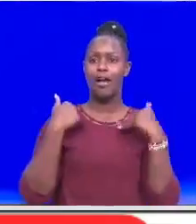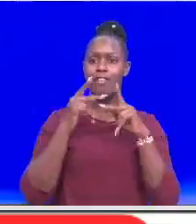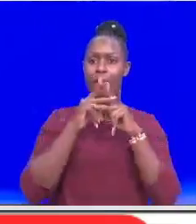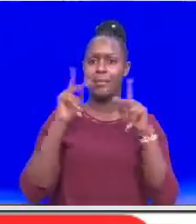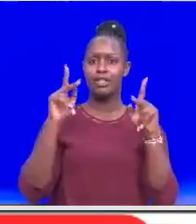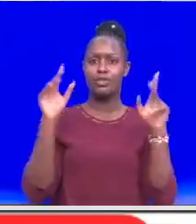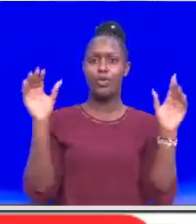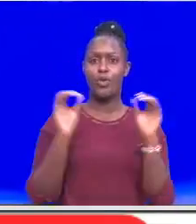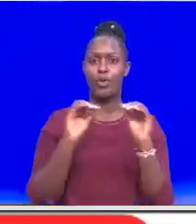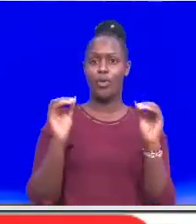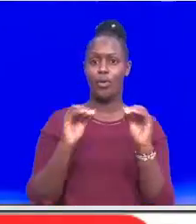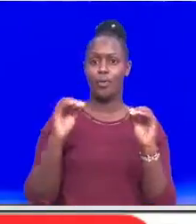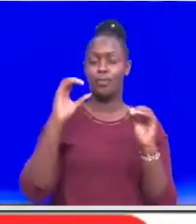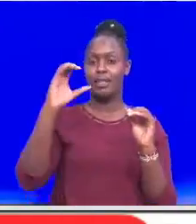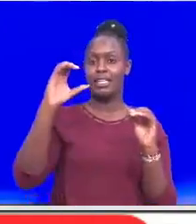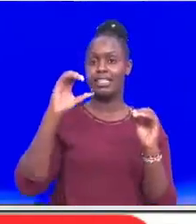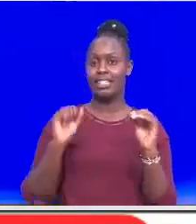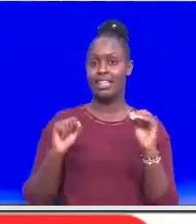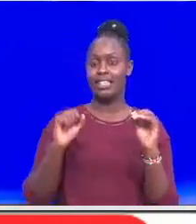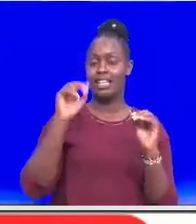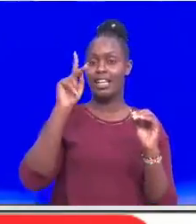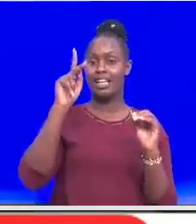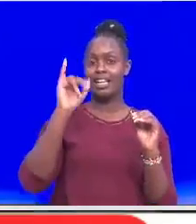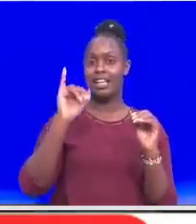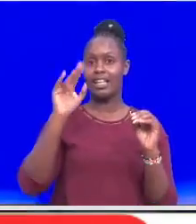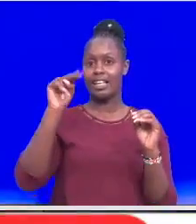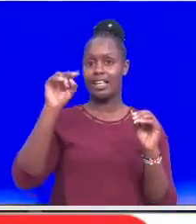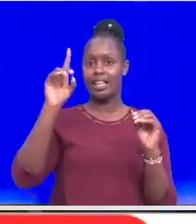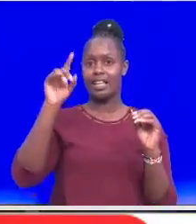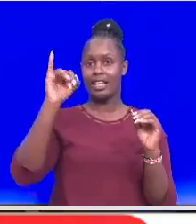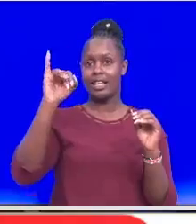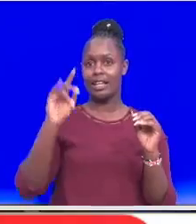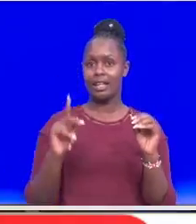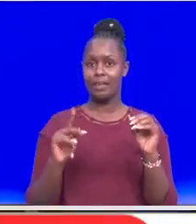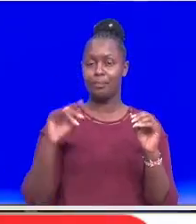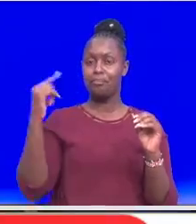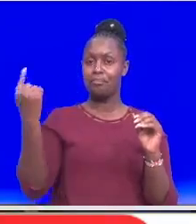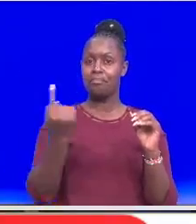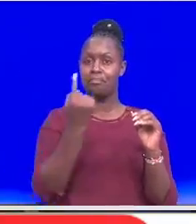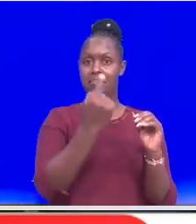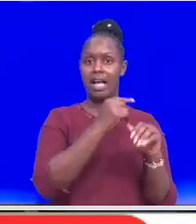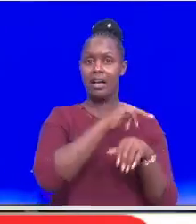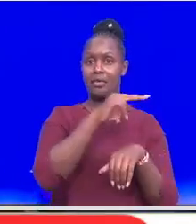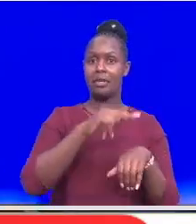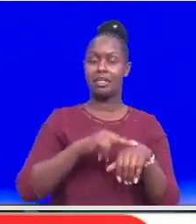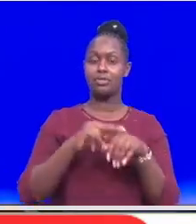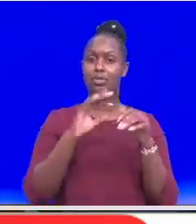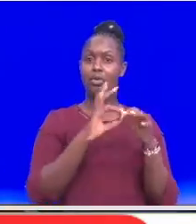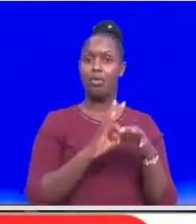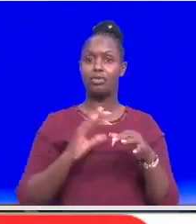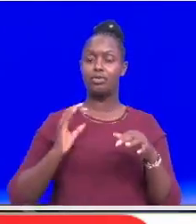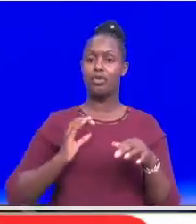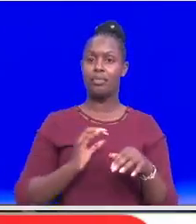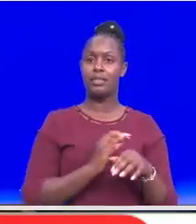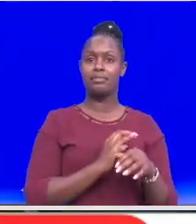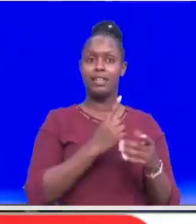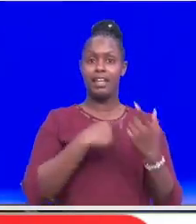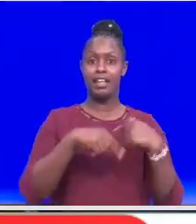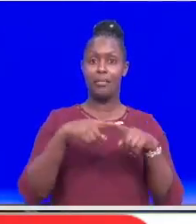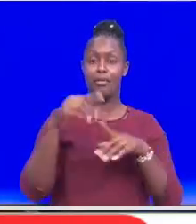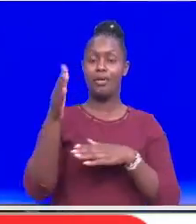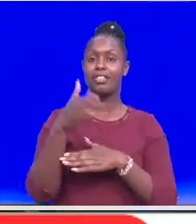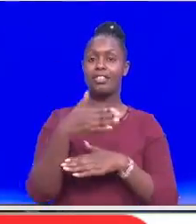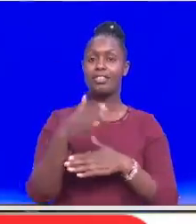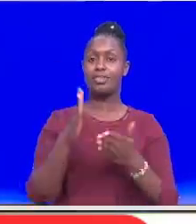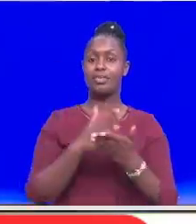Cabinet Secretary Kithure Kindiki appearing before the Senate National Cohesion Committee Thursday, revealing the problem can be linked to a pattern of land